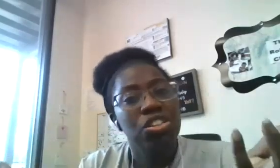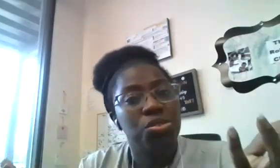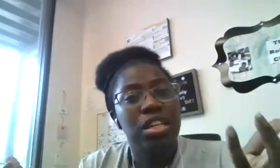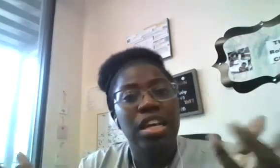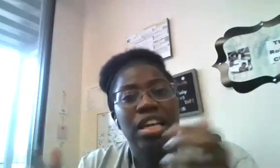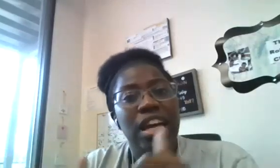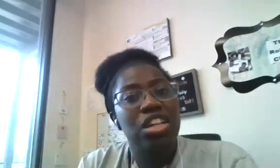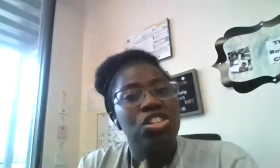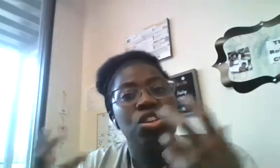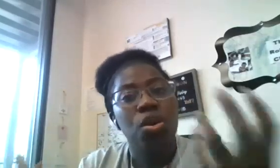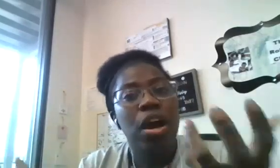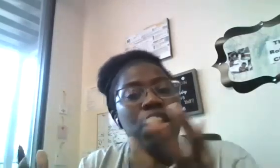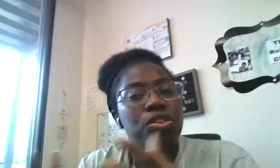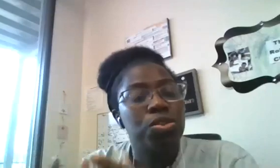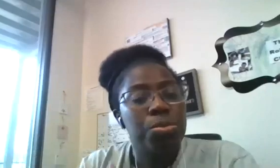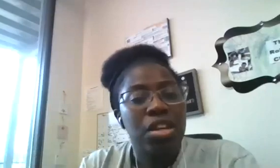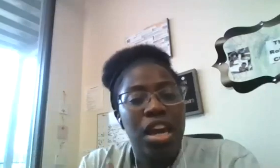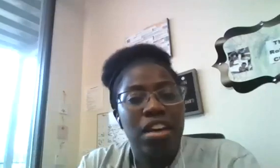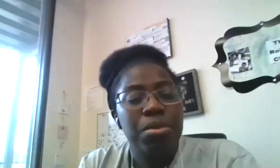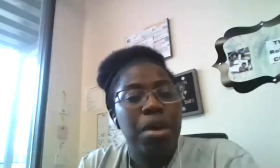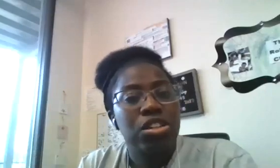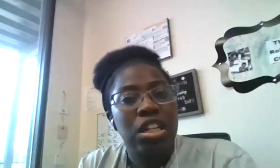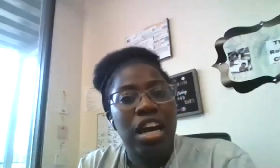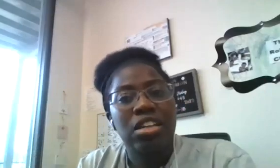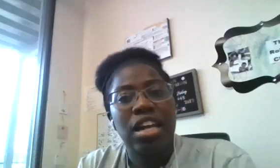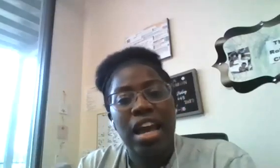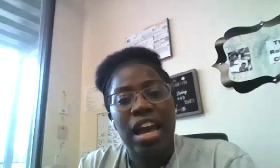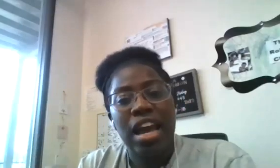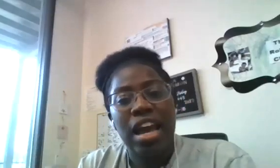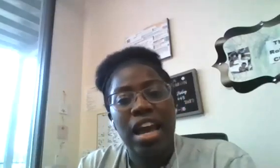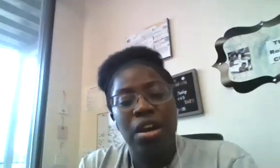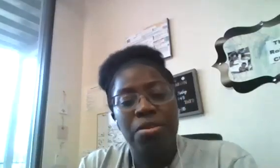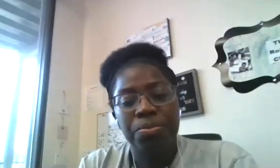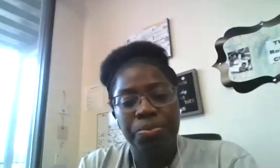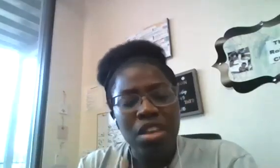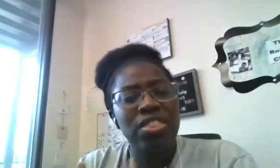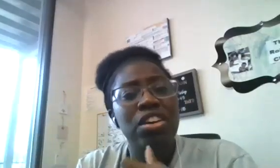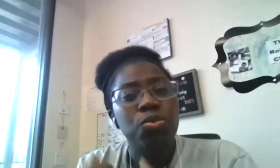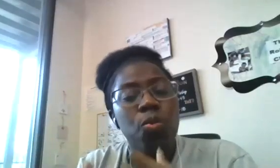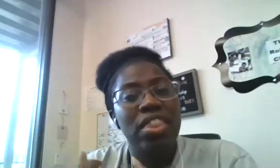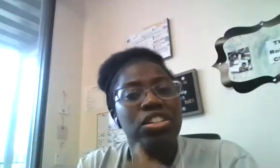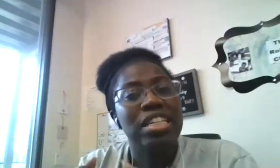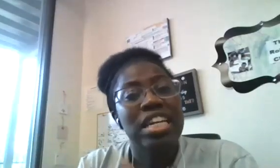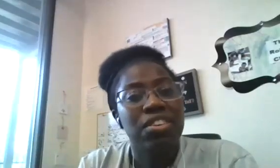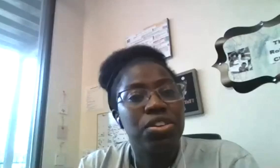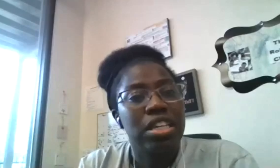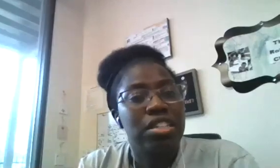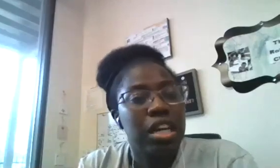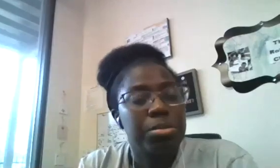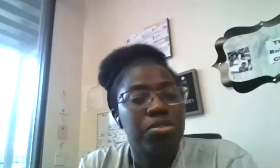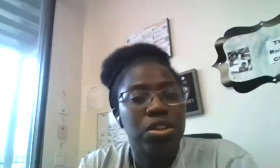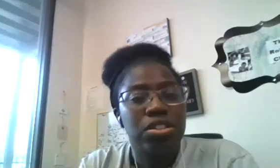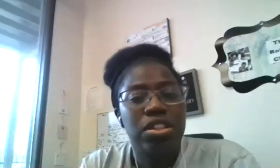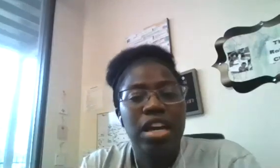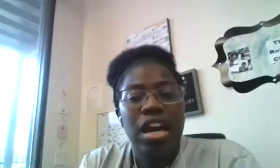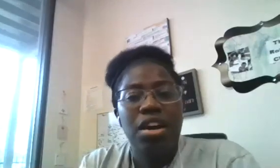in history that can show how our groups have been marginalized and have why there's a need for these types